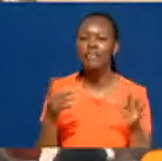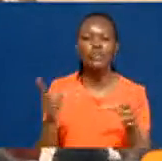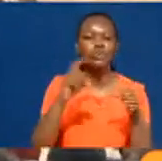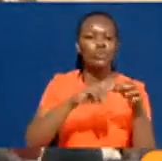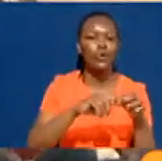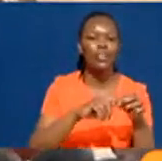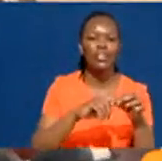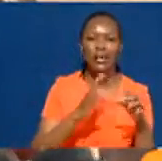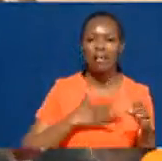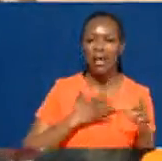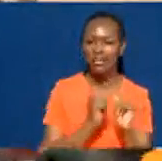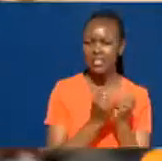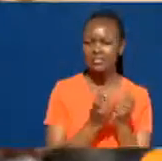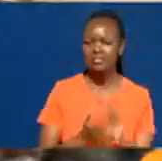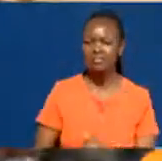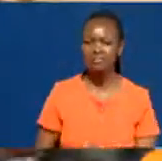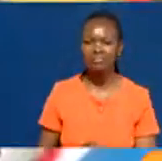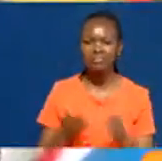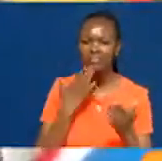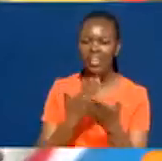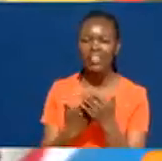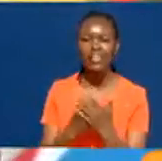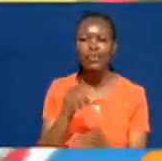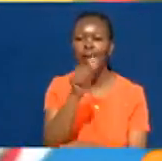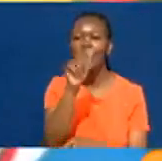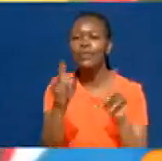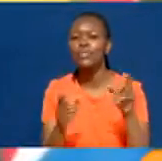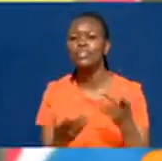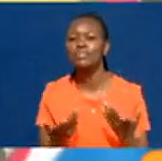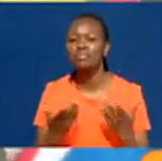Thank you very much. Any other question? Yes, my good friend.